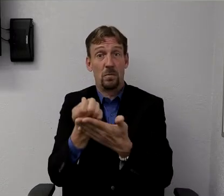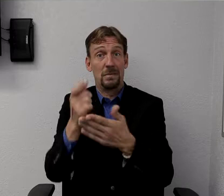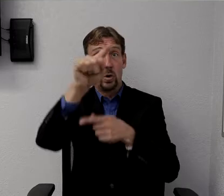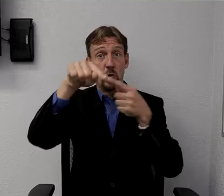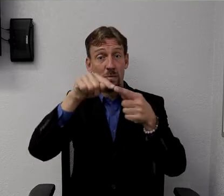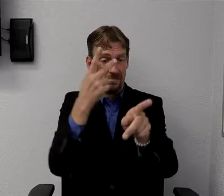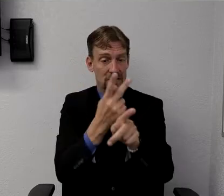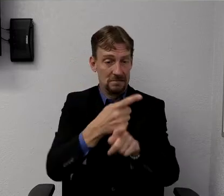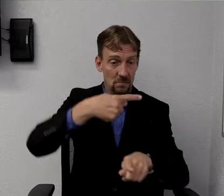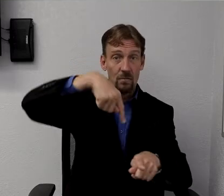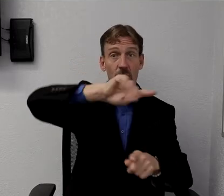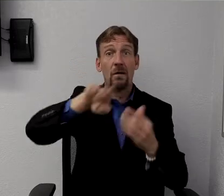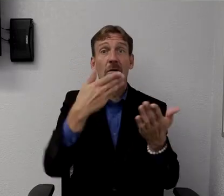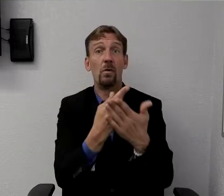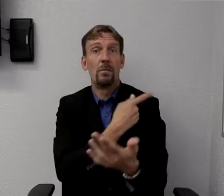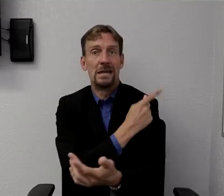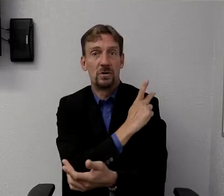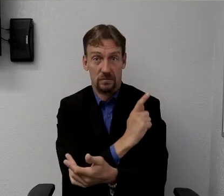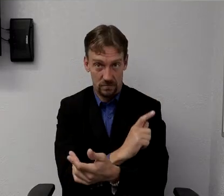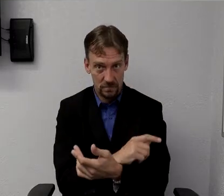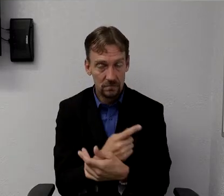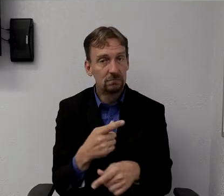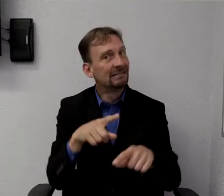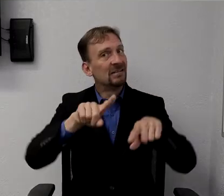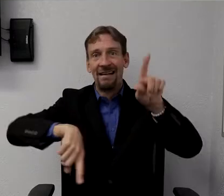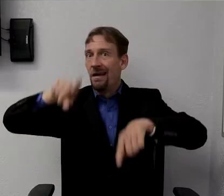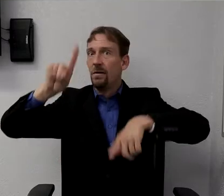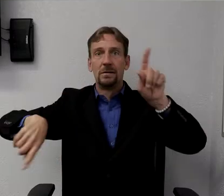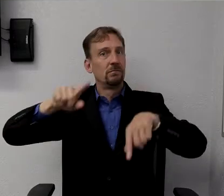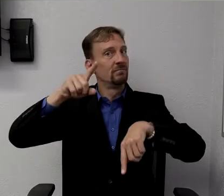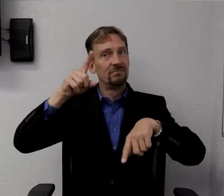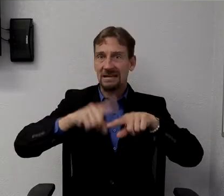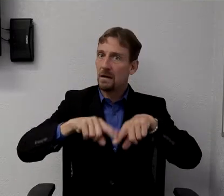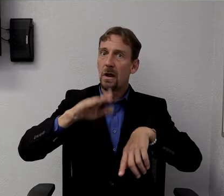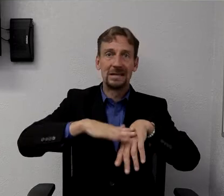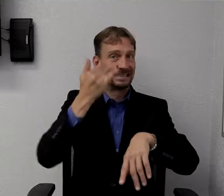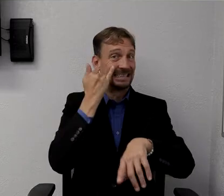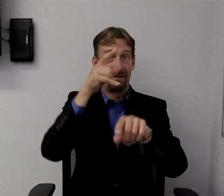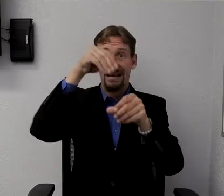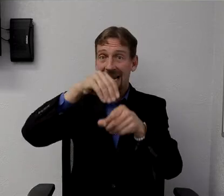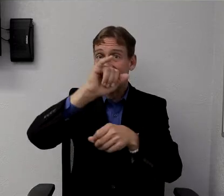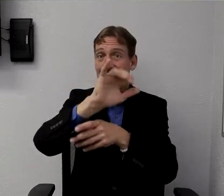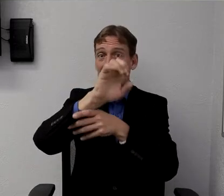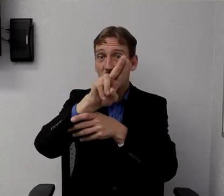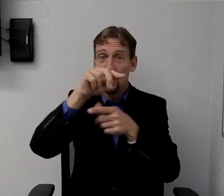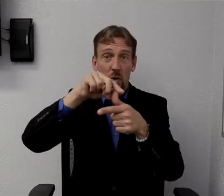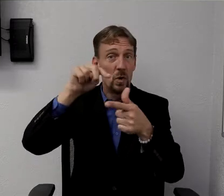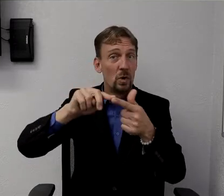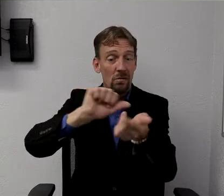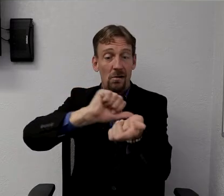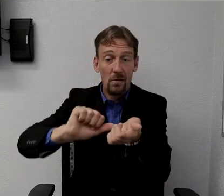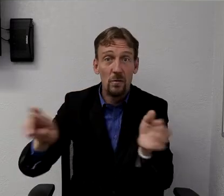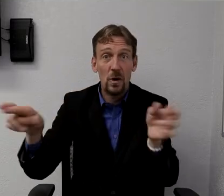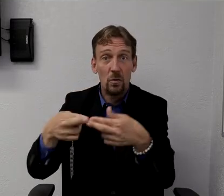varies from where you are. If you're in the ICU or you're in the operating room or the cath lab or in the emergency department, are